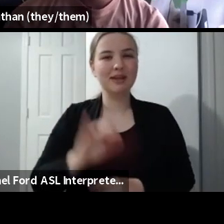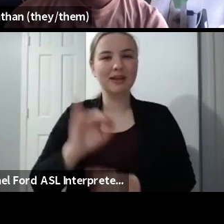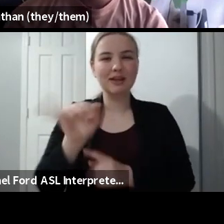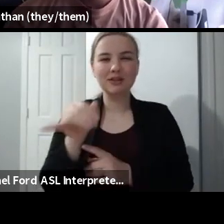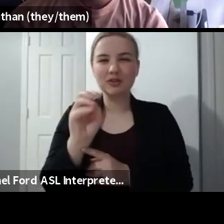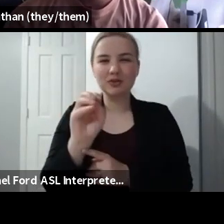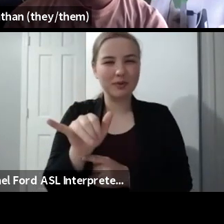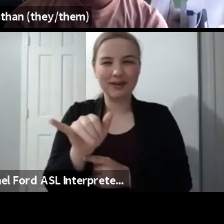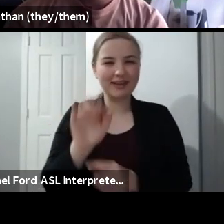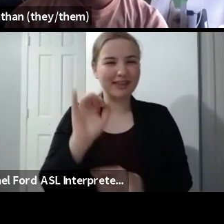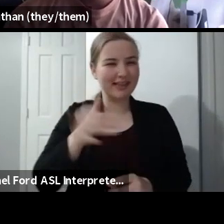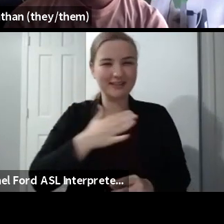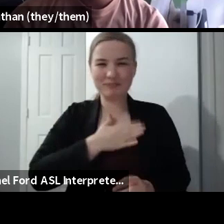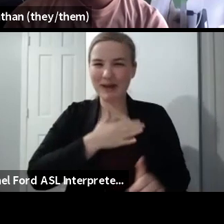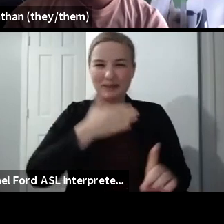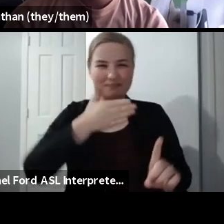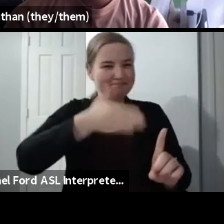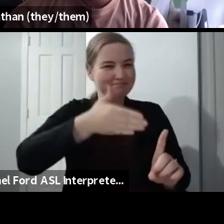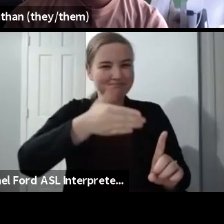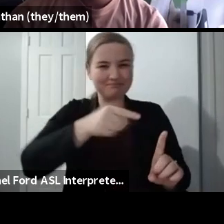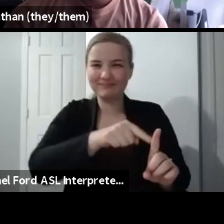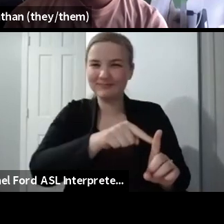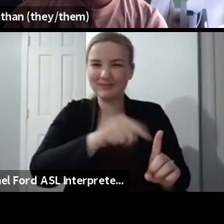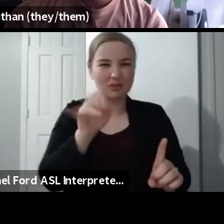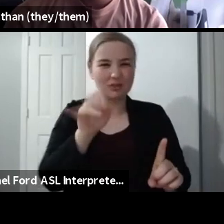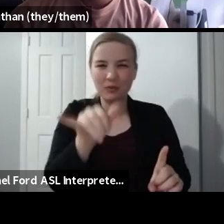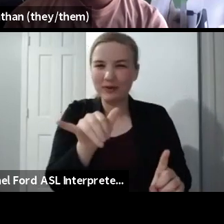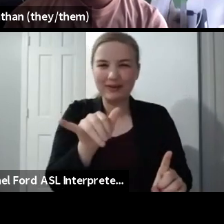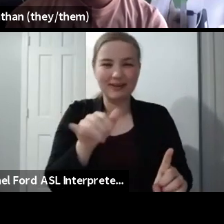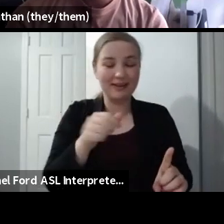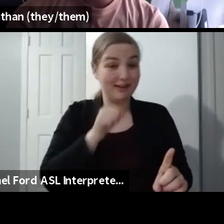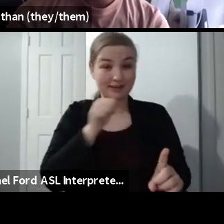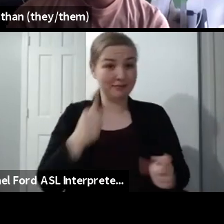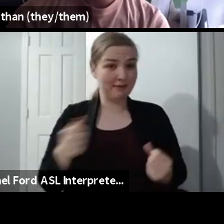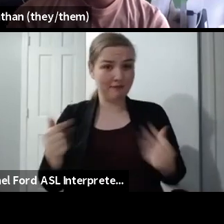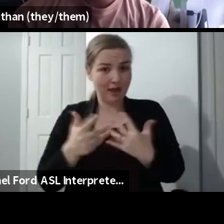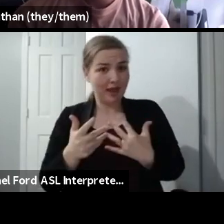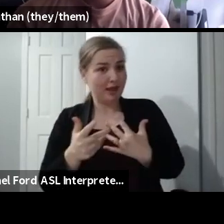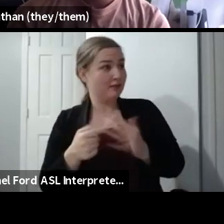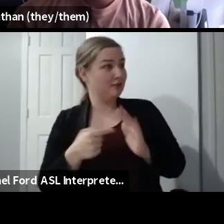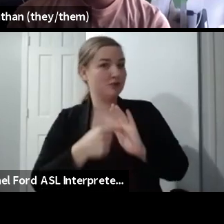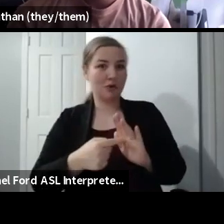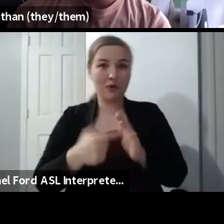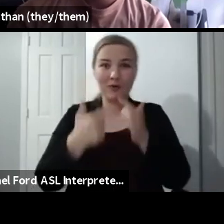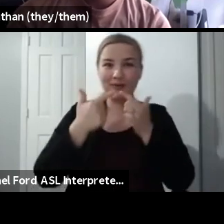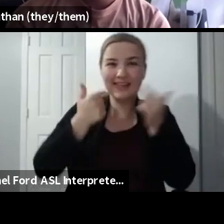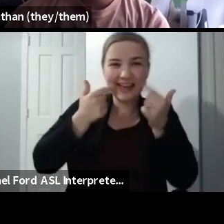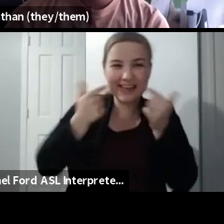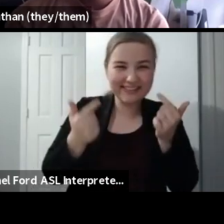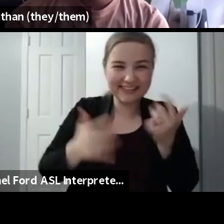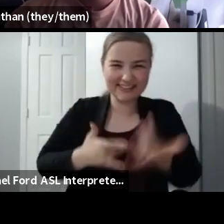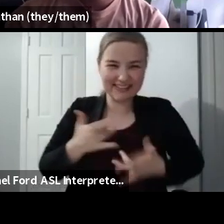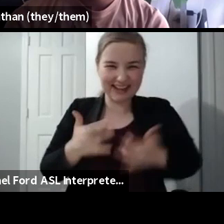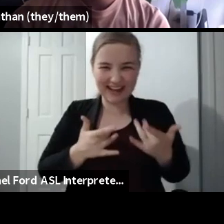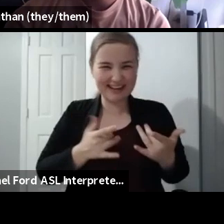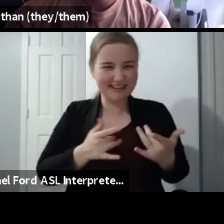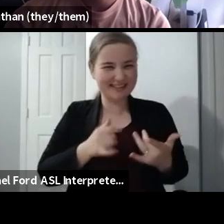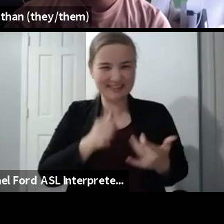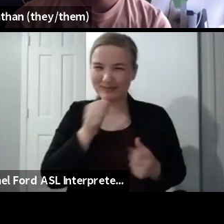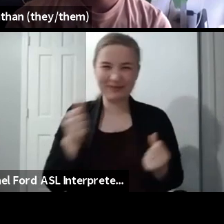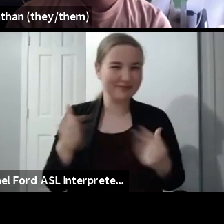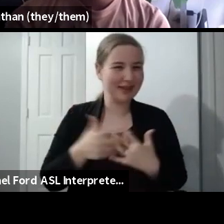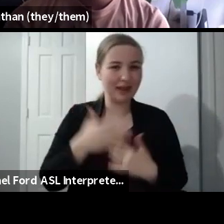I don't know, like this joy, not being afraid of it, not being afraid that that's the most important thing,